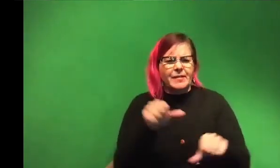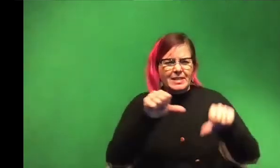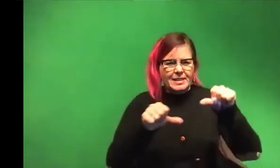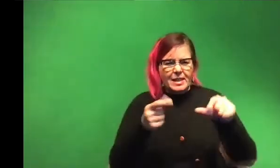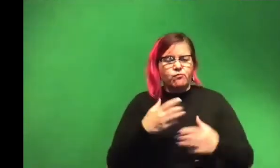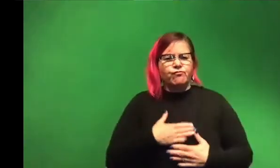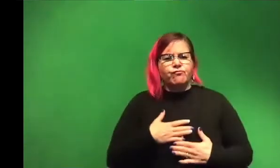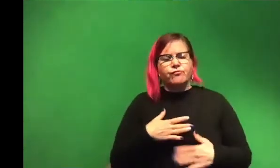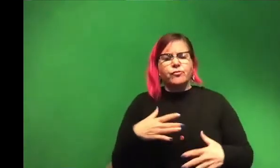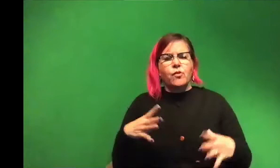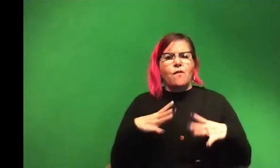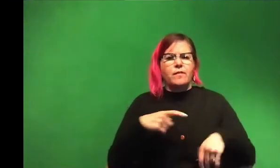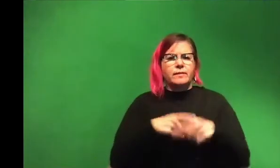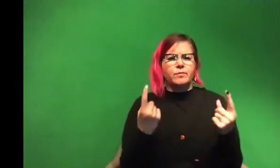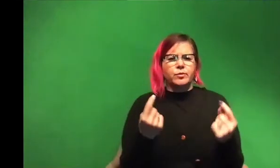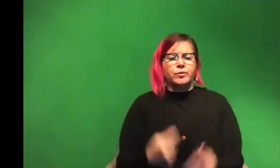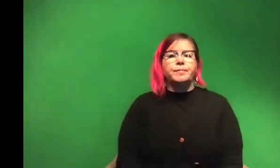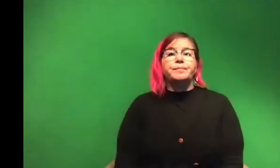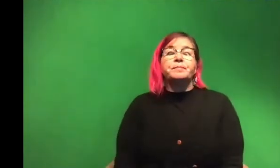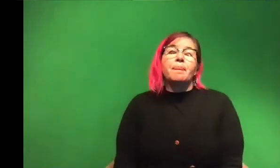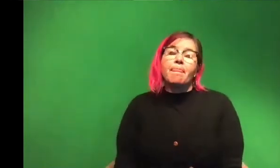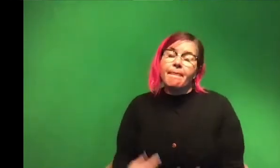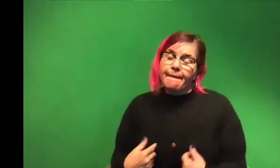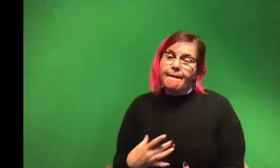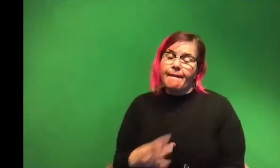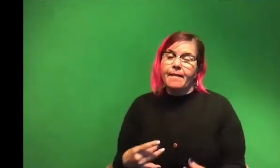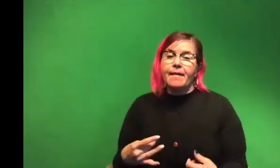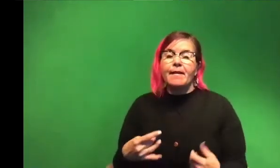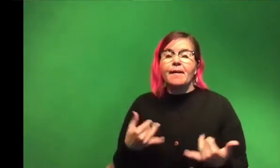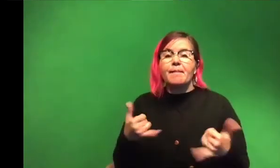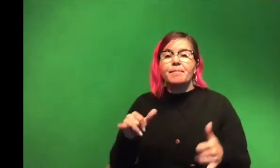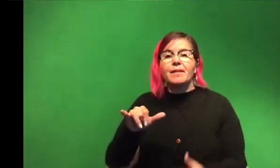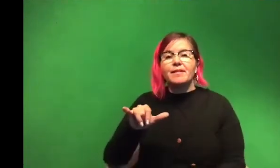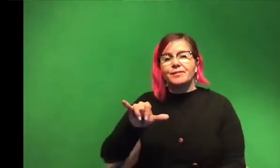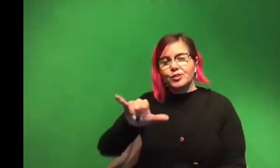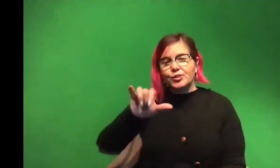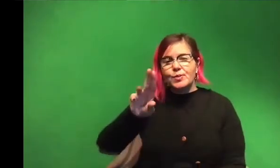time? So in my spare time, I like to play the ukulele.